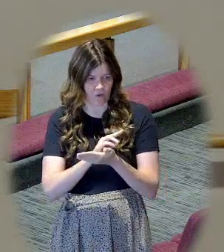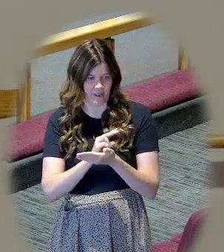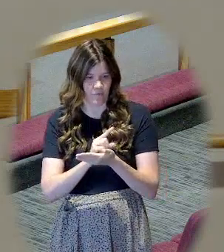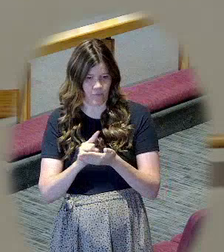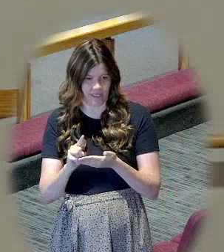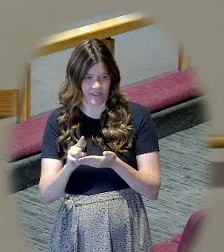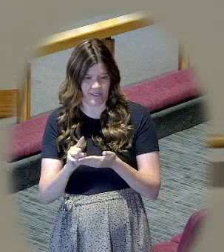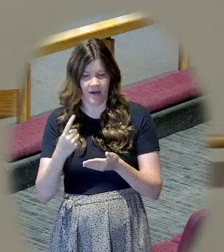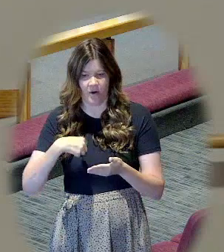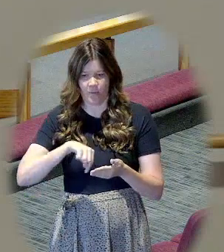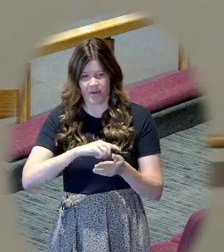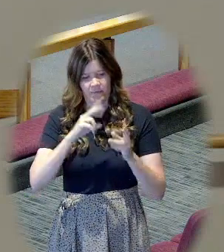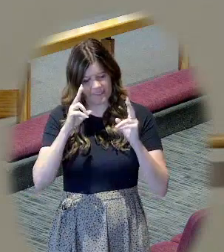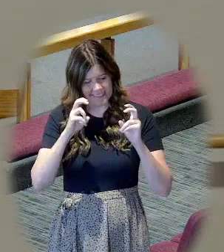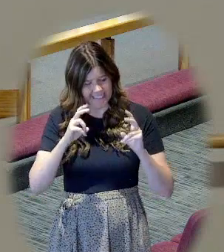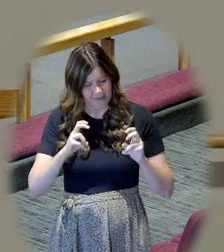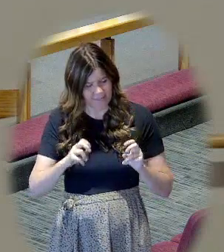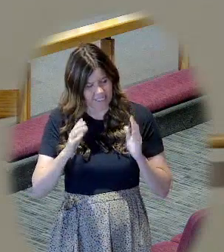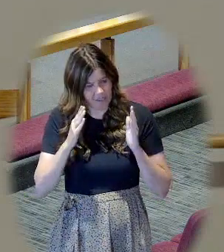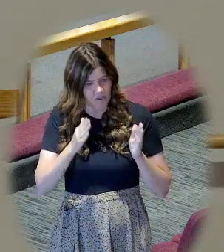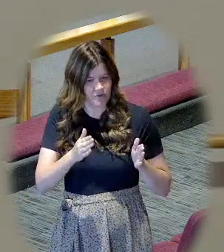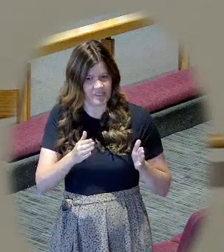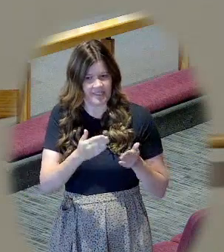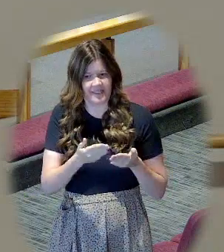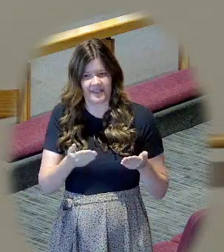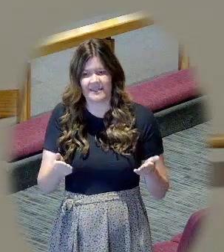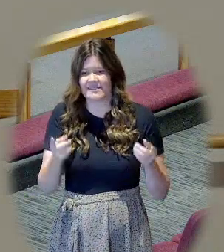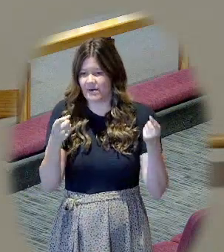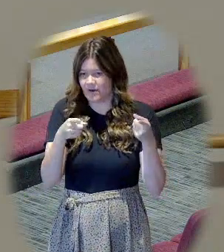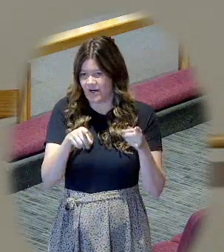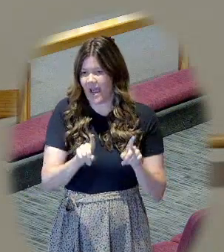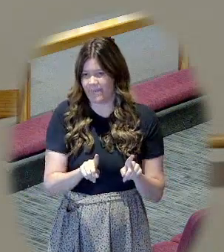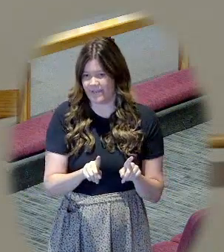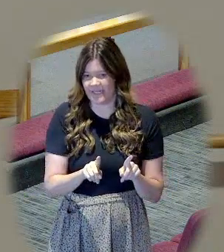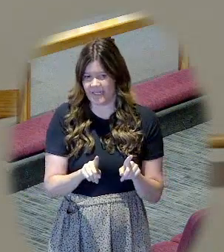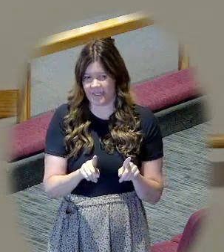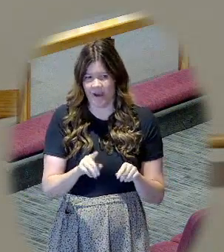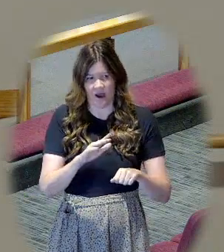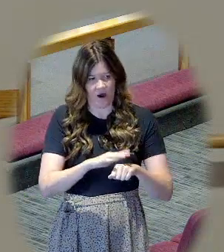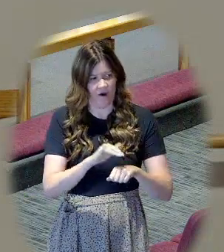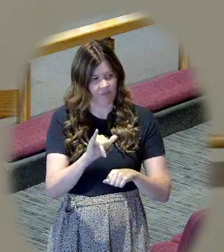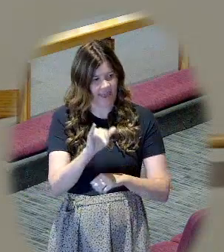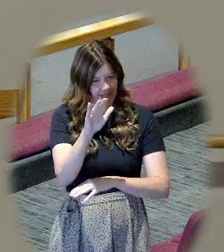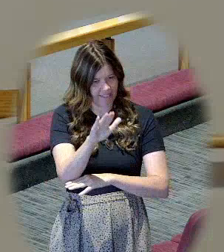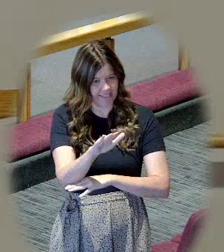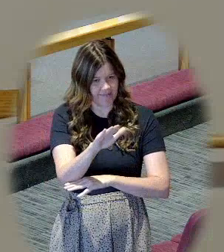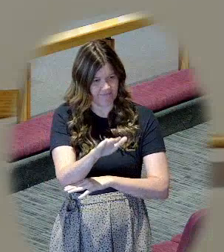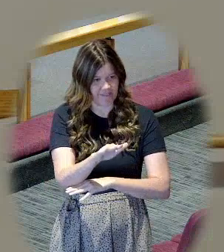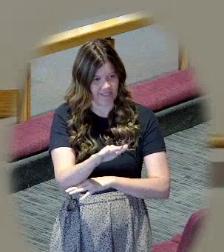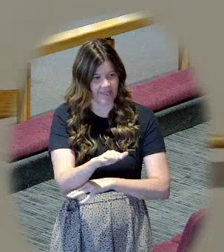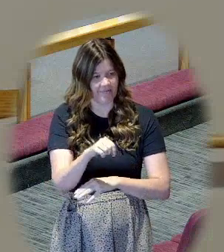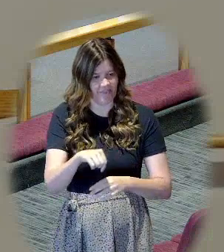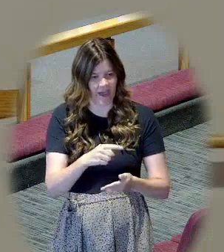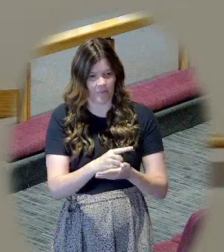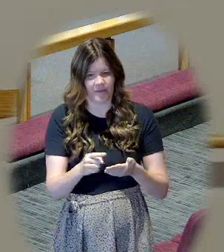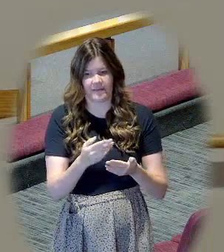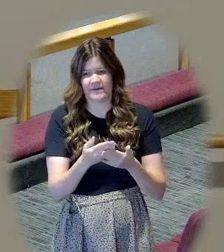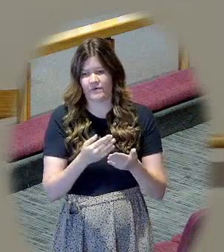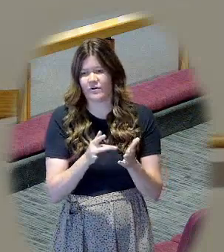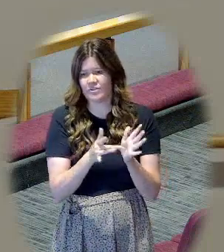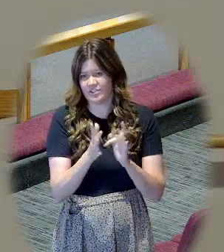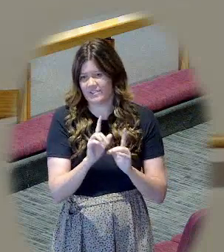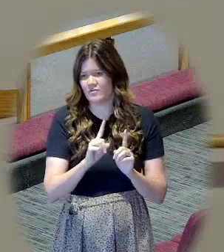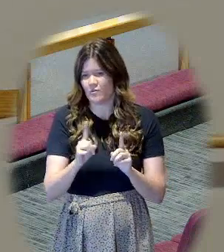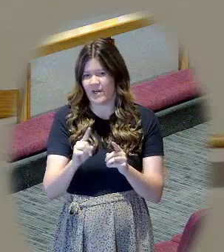just a really close look at what exactly was going on that evening and that week before Jesus went